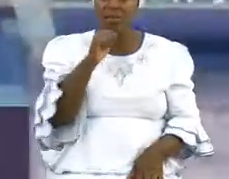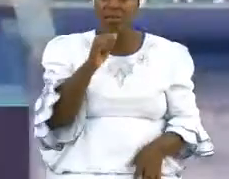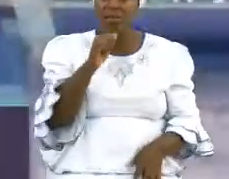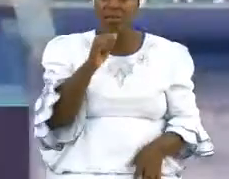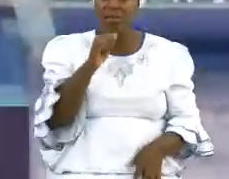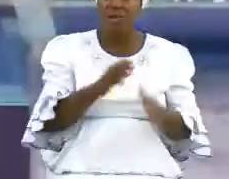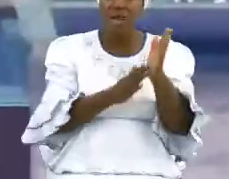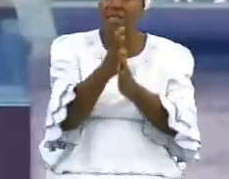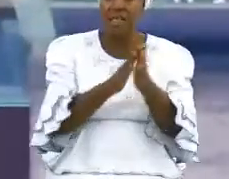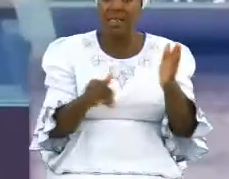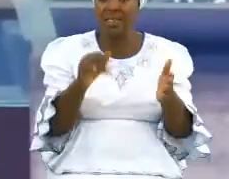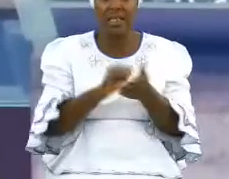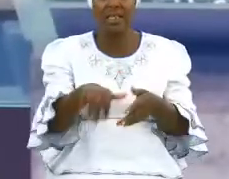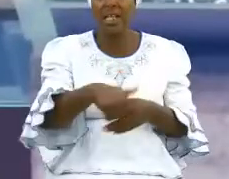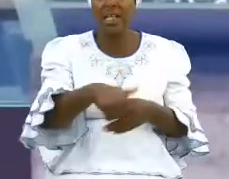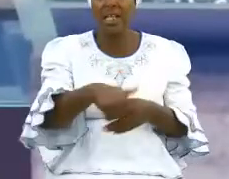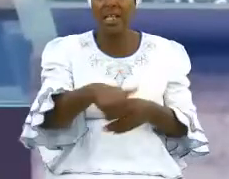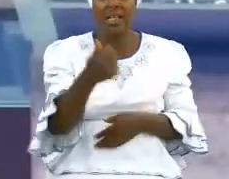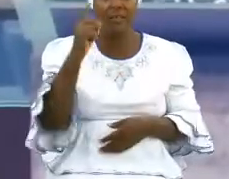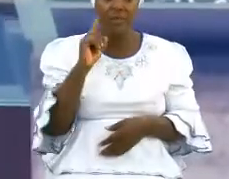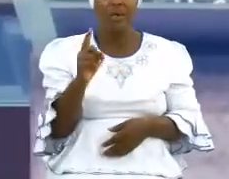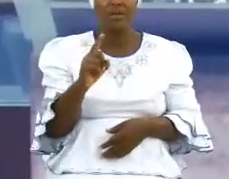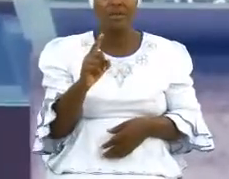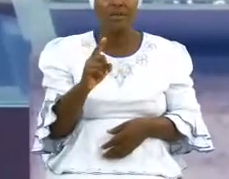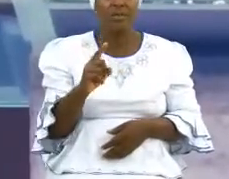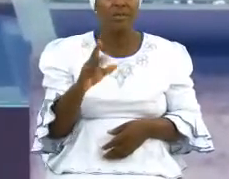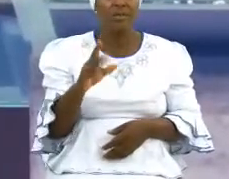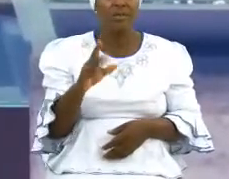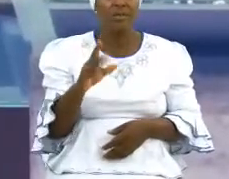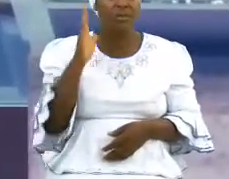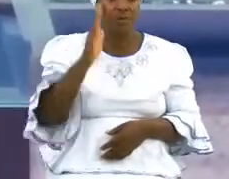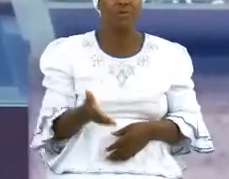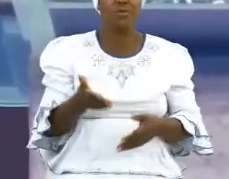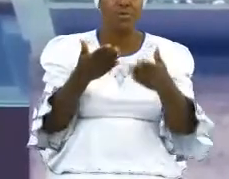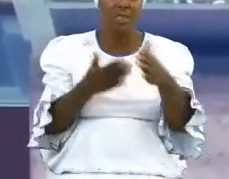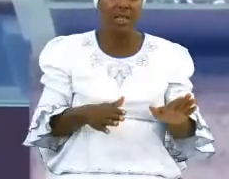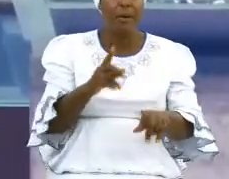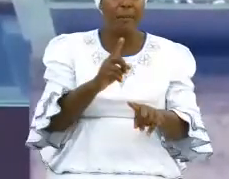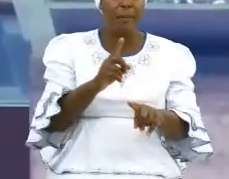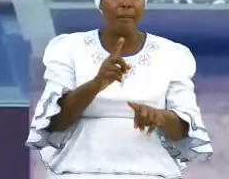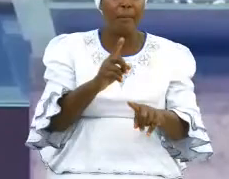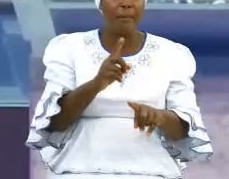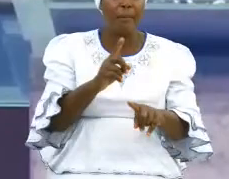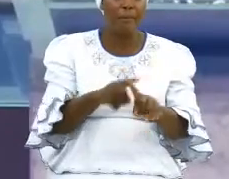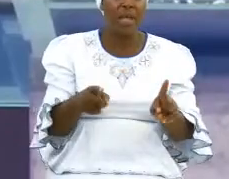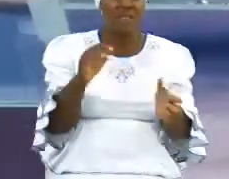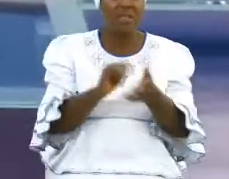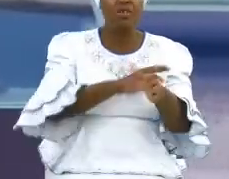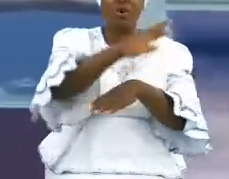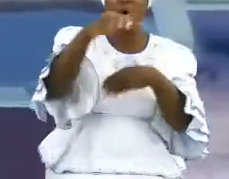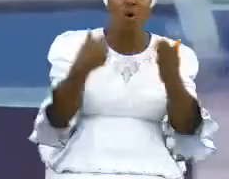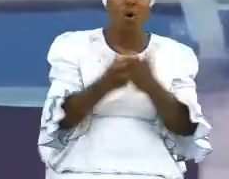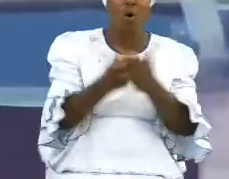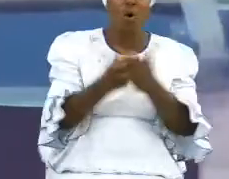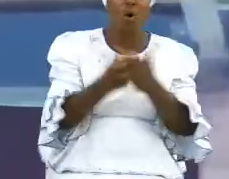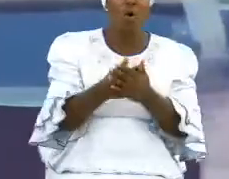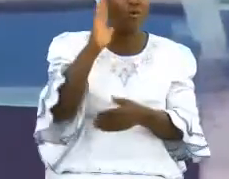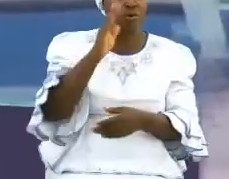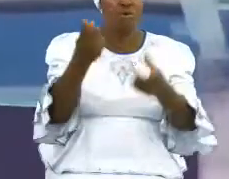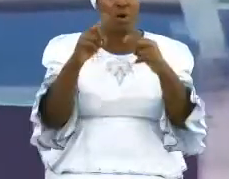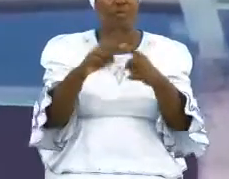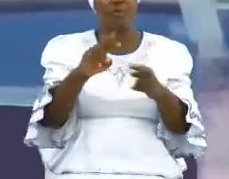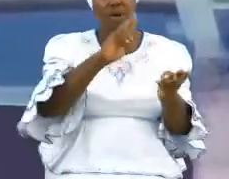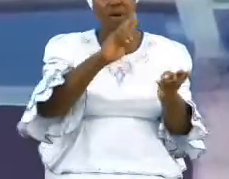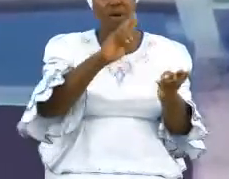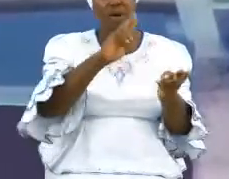that anyone shall perish, but that all should come to repentance. You